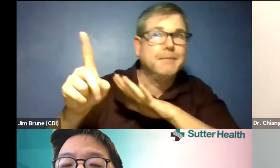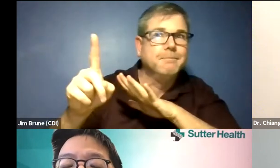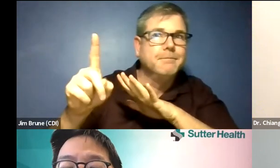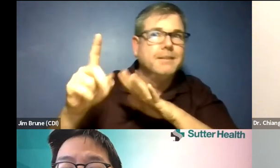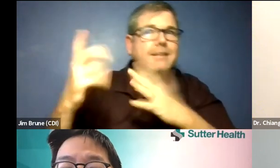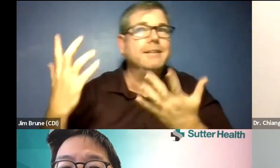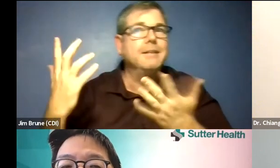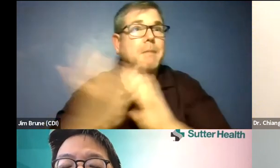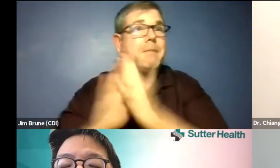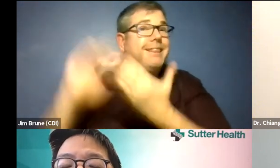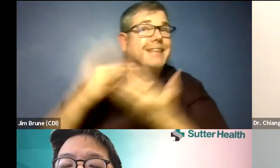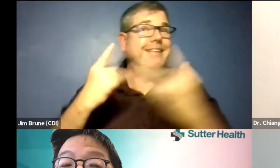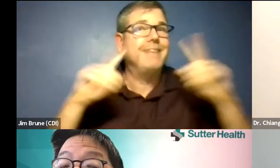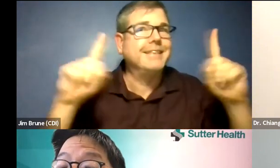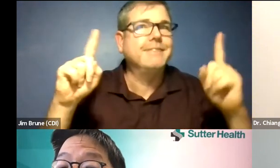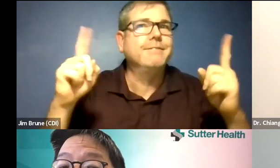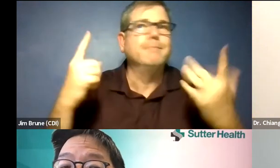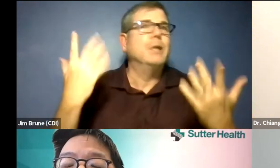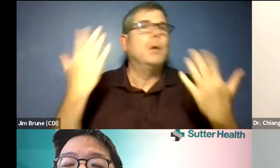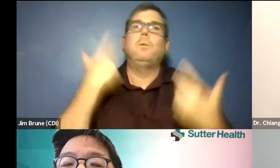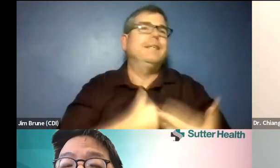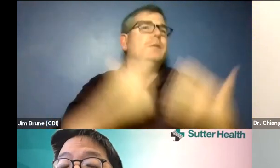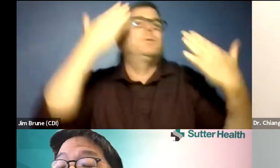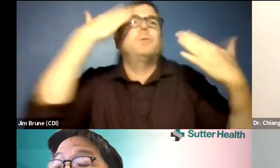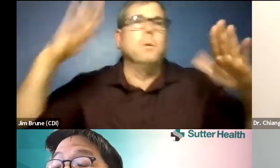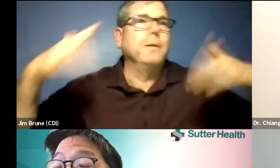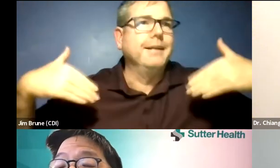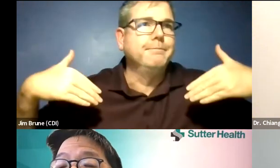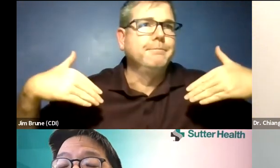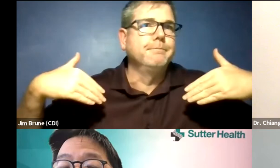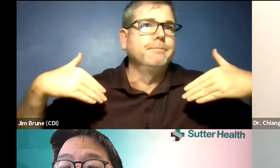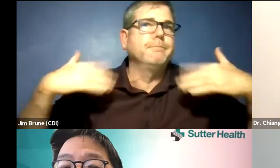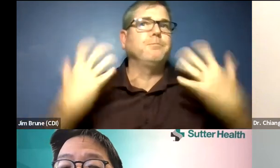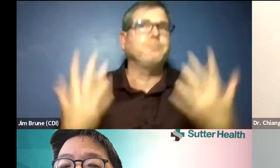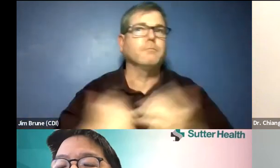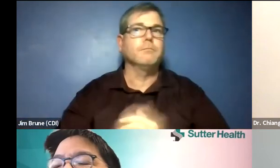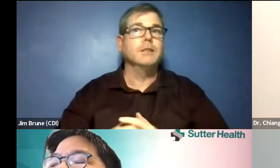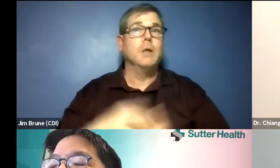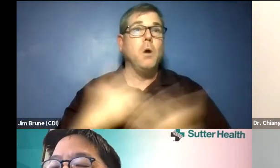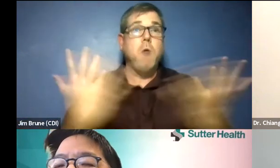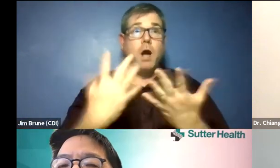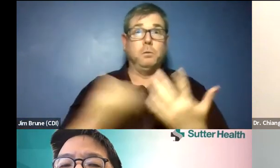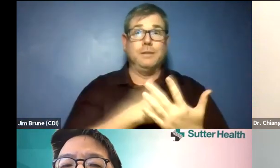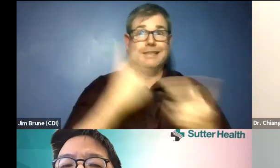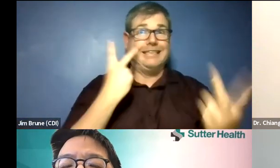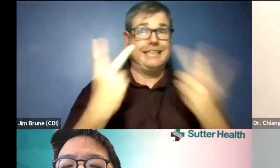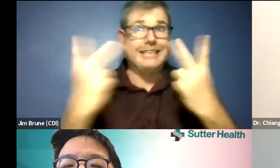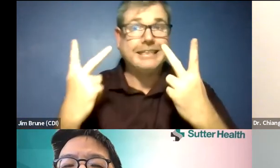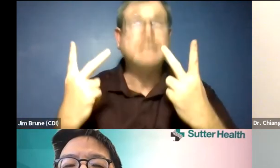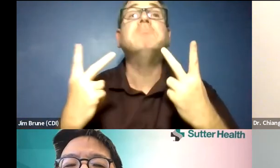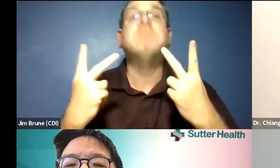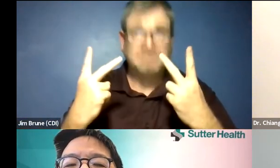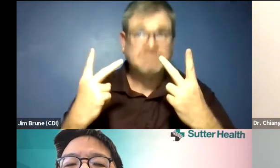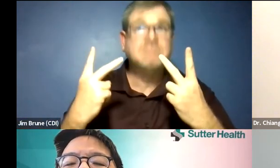know that right now. As far as we can see, there is protection against them. And that's one of the reasons